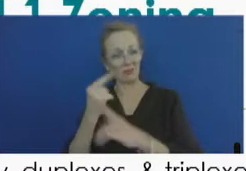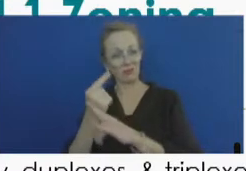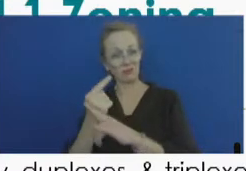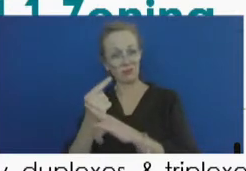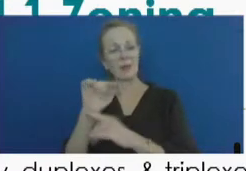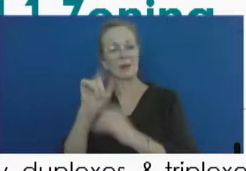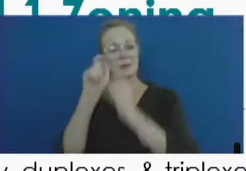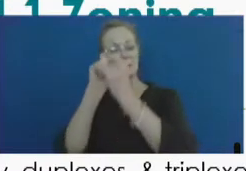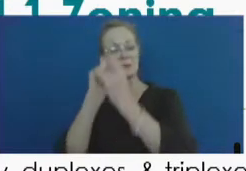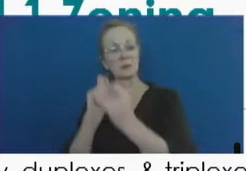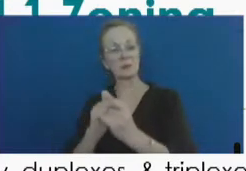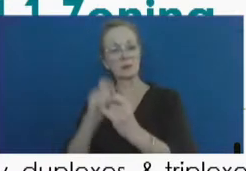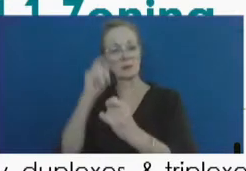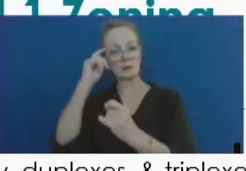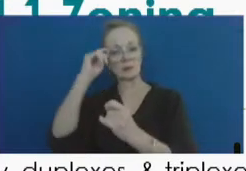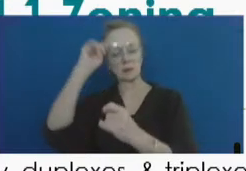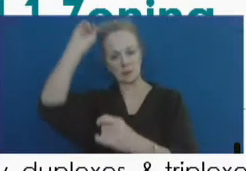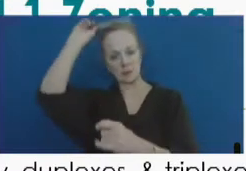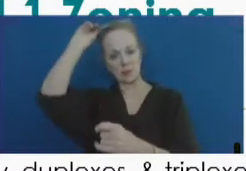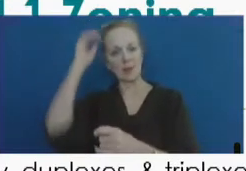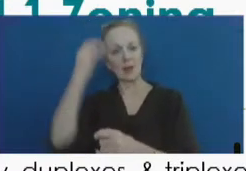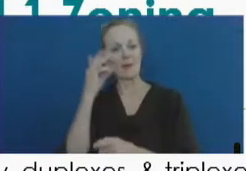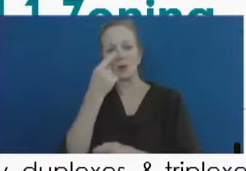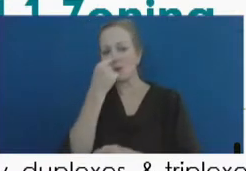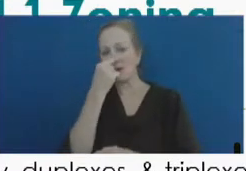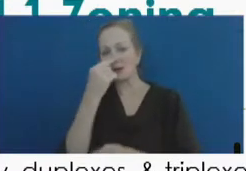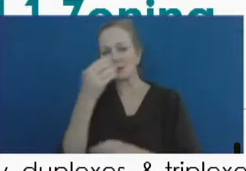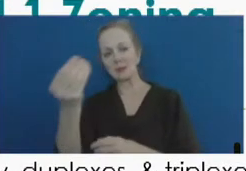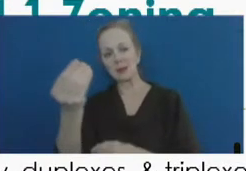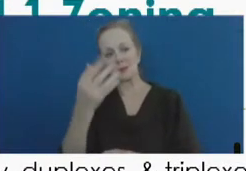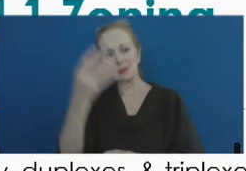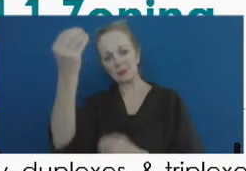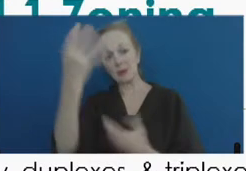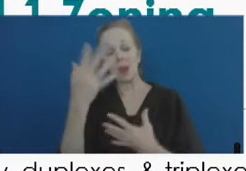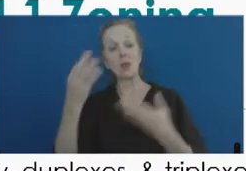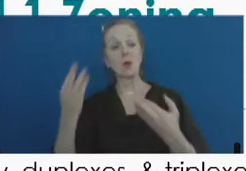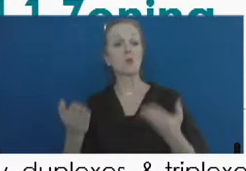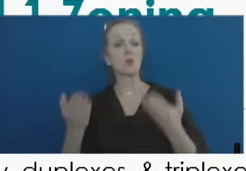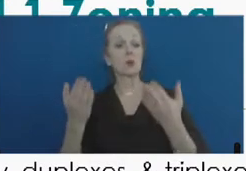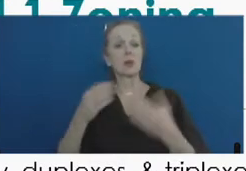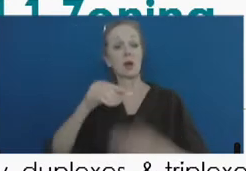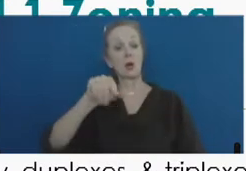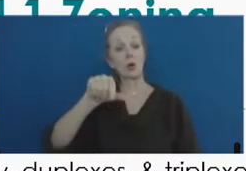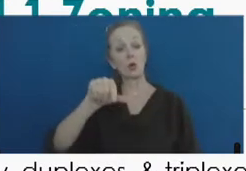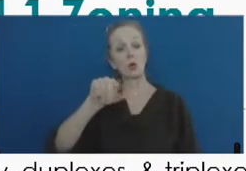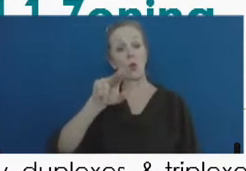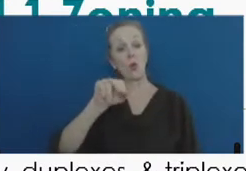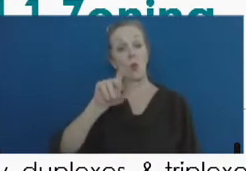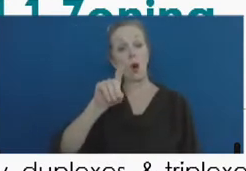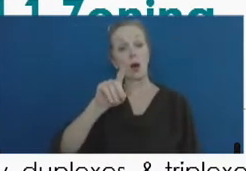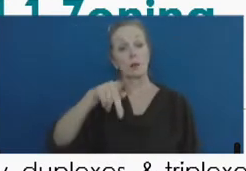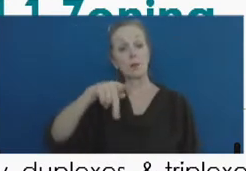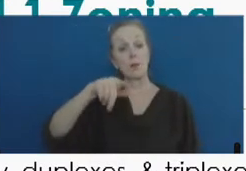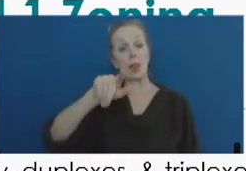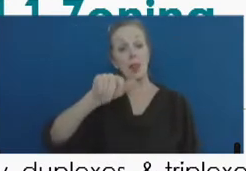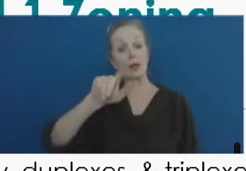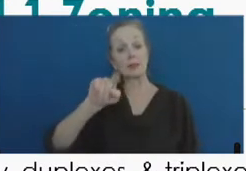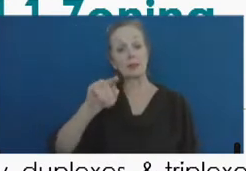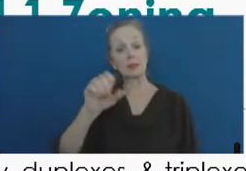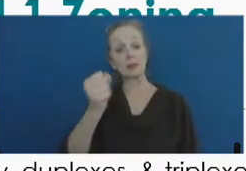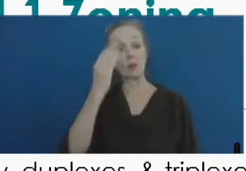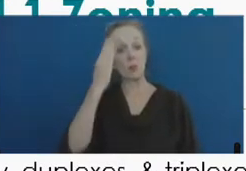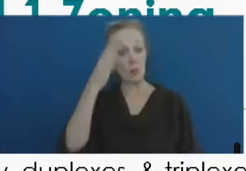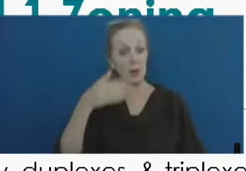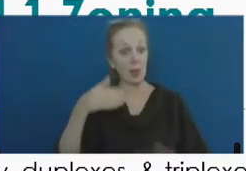can give us that information. So the proposal is that quadplexes would be allowed on the same